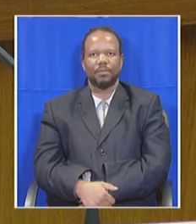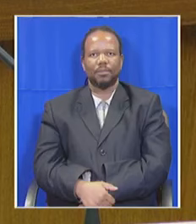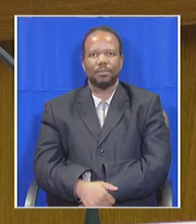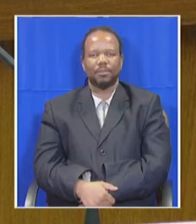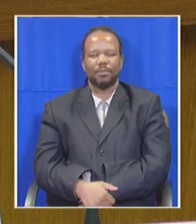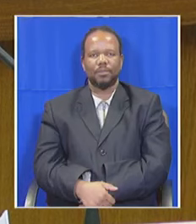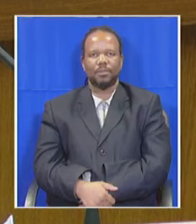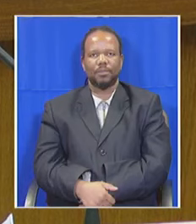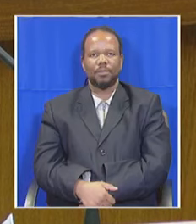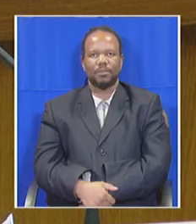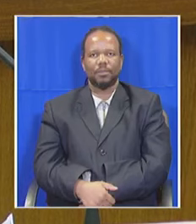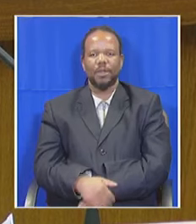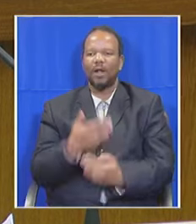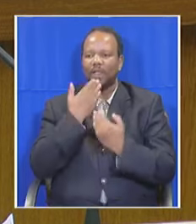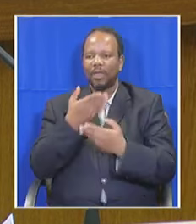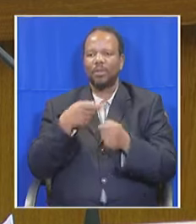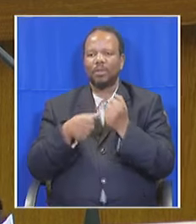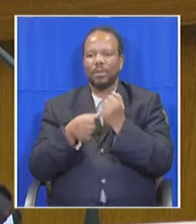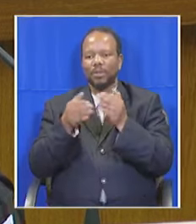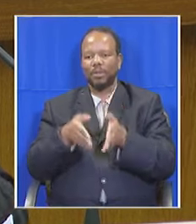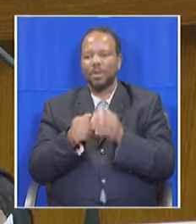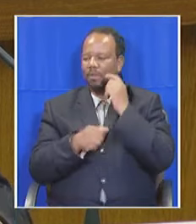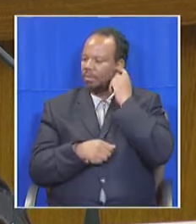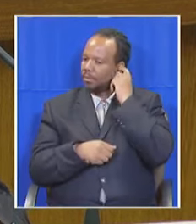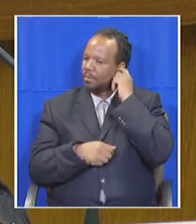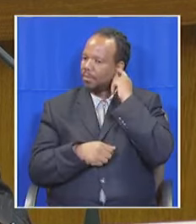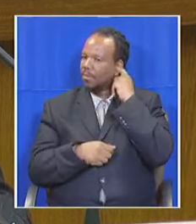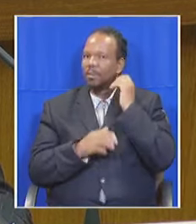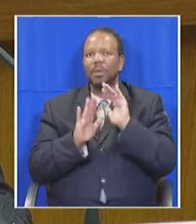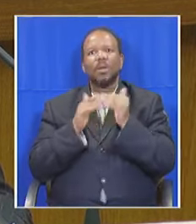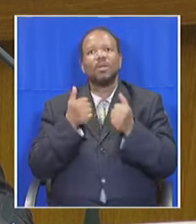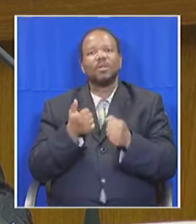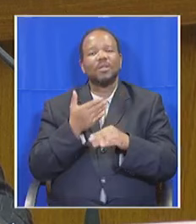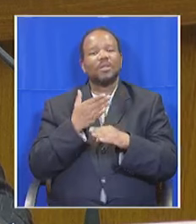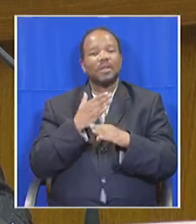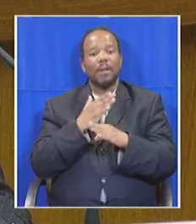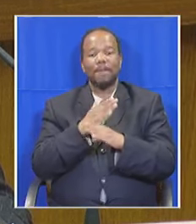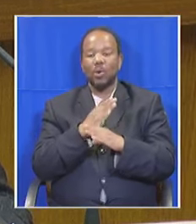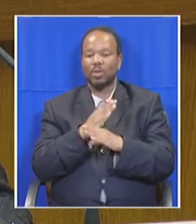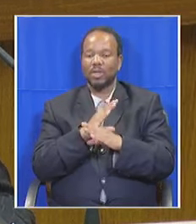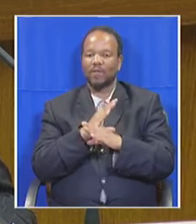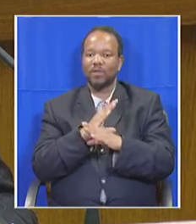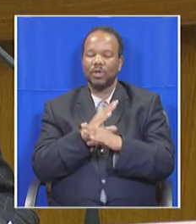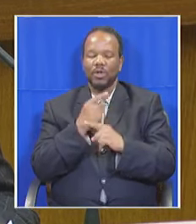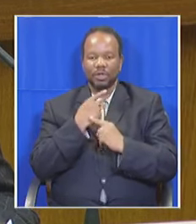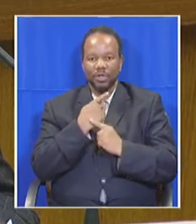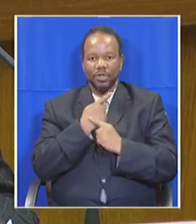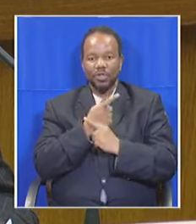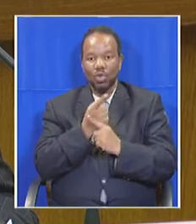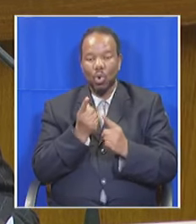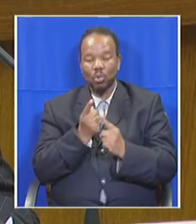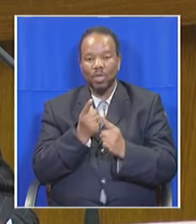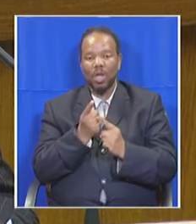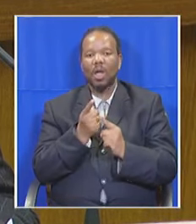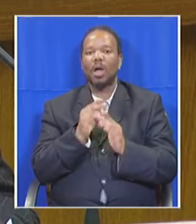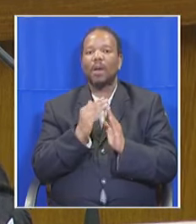Thank you, Honorable Deputy Speaker. The Protected Disclosure Amendment Bill stems from the